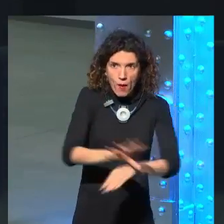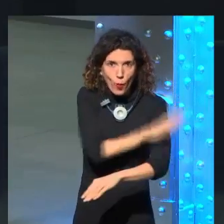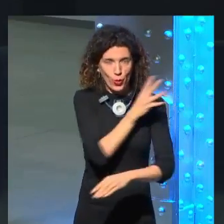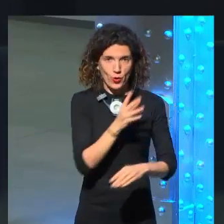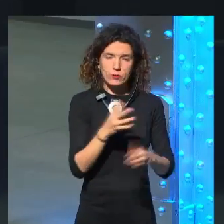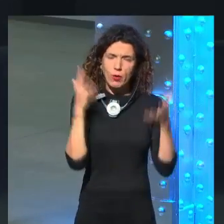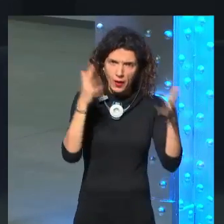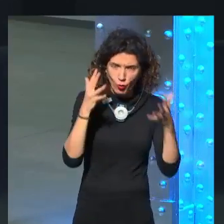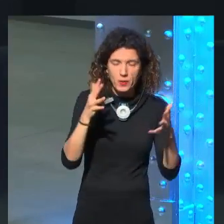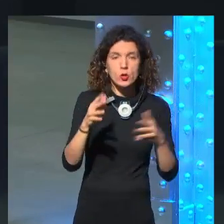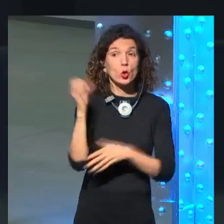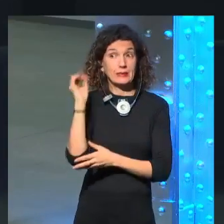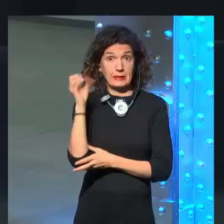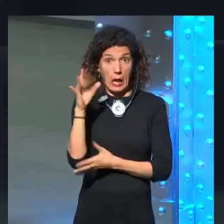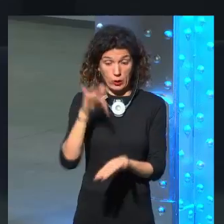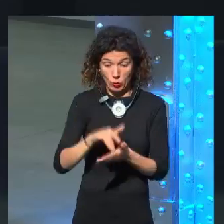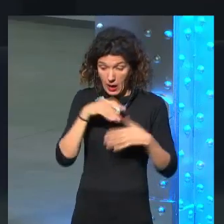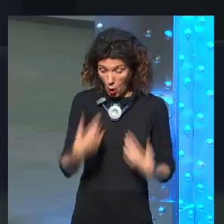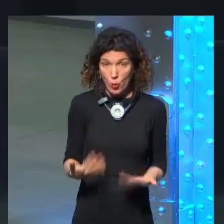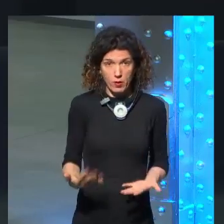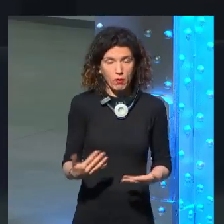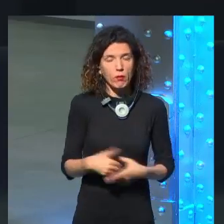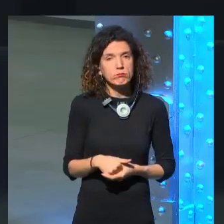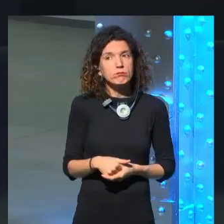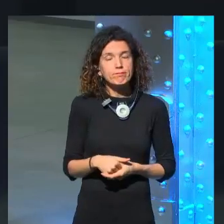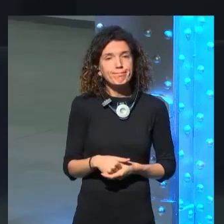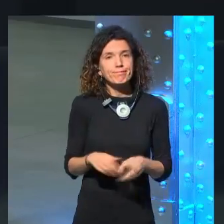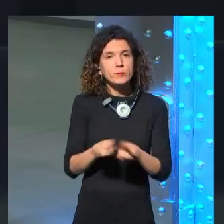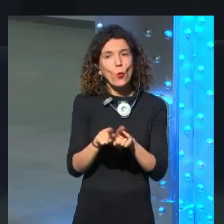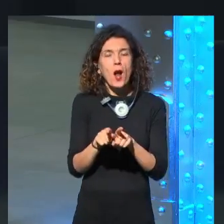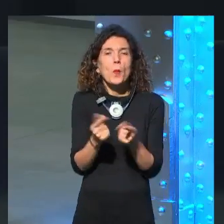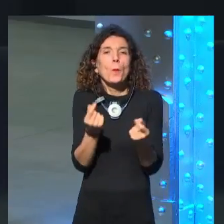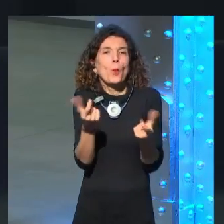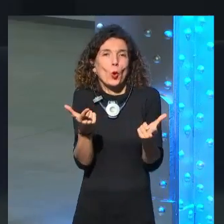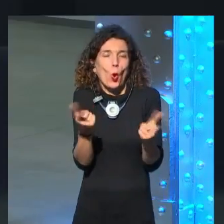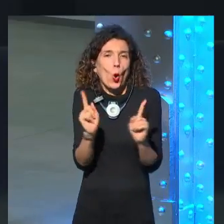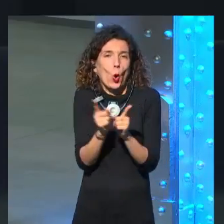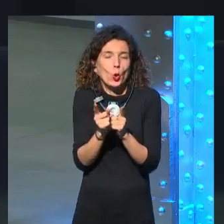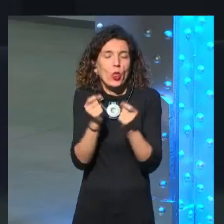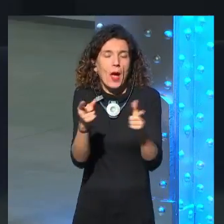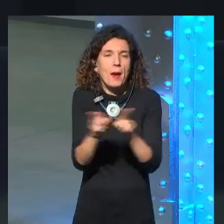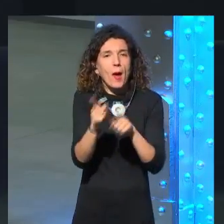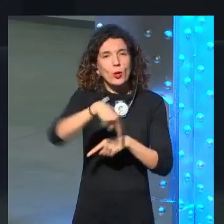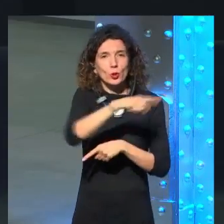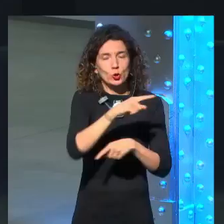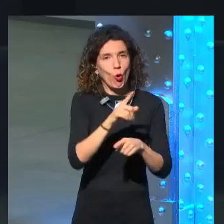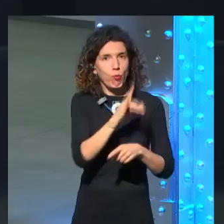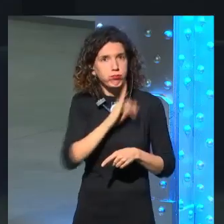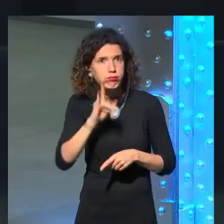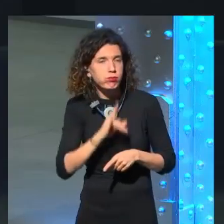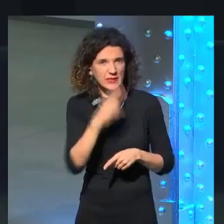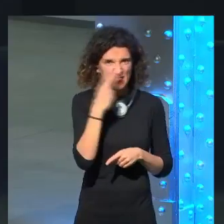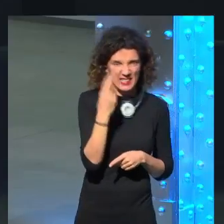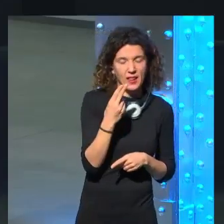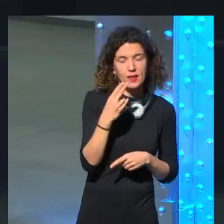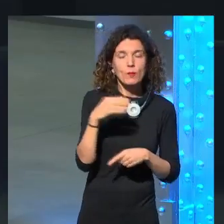science. It is a very interesting journey, and I guess that the talk that he's going to deliver today is